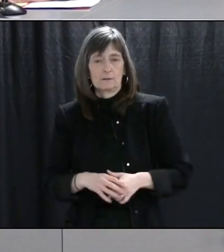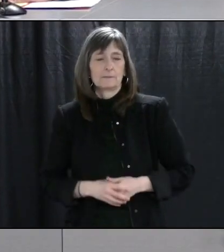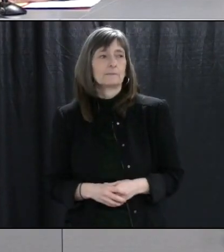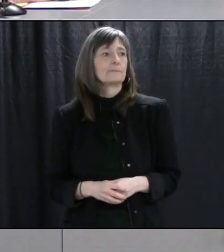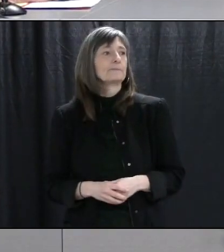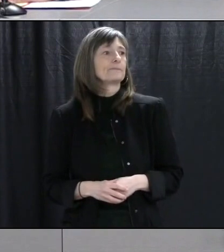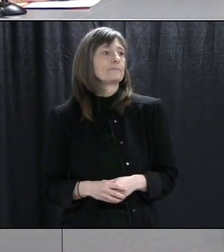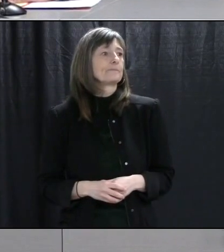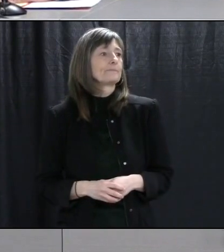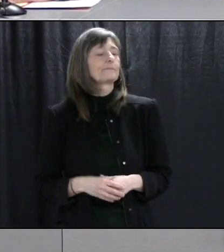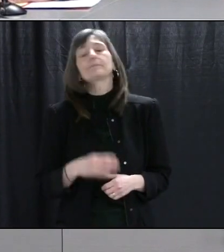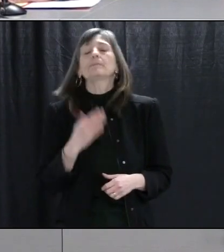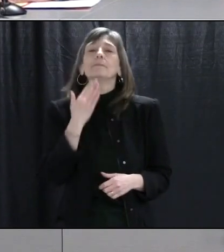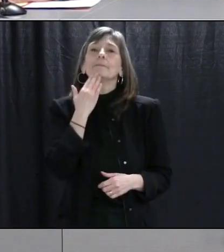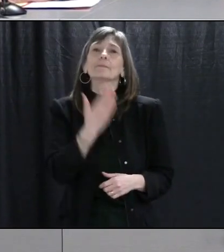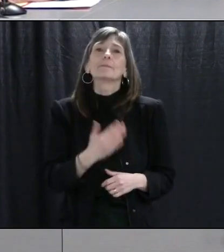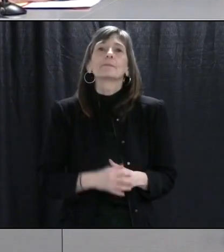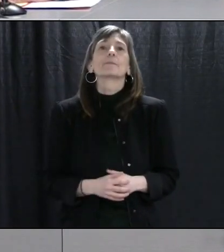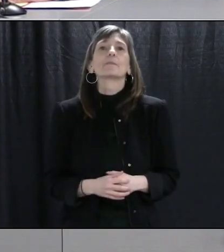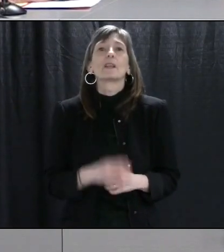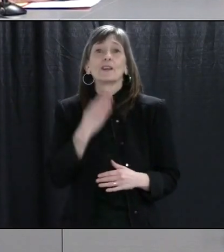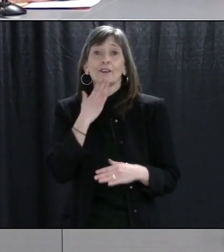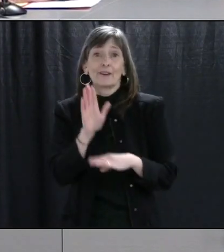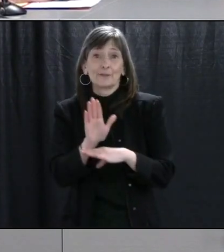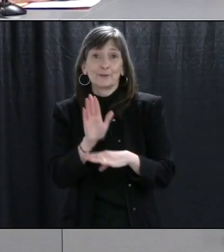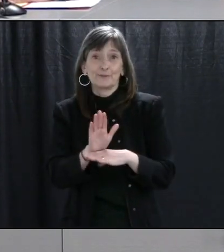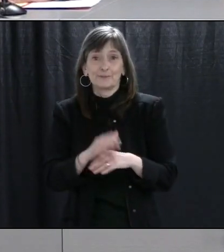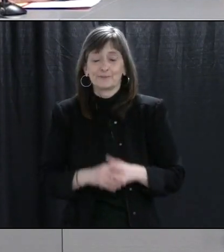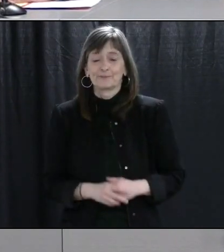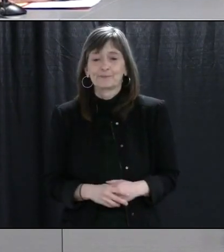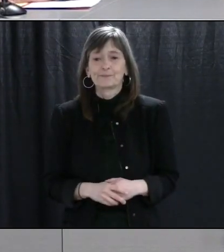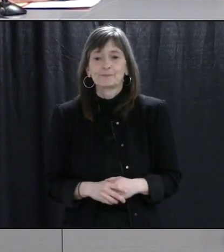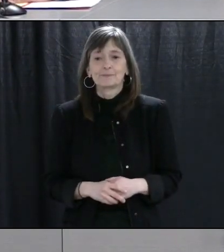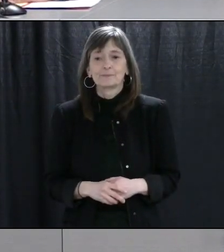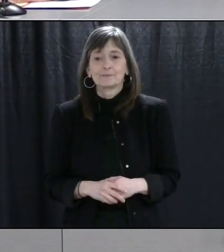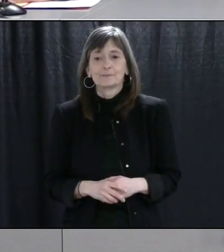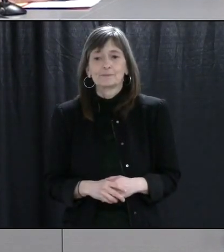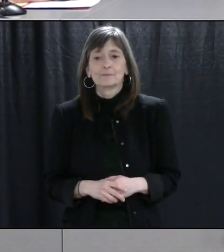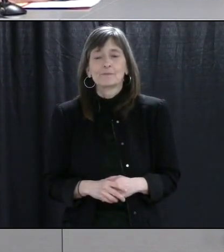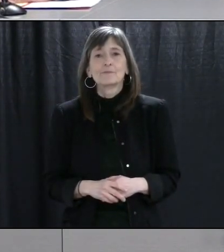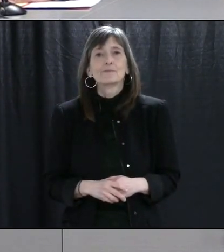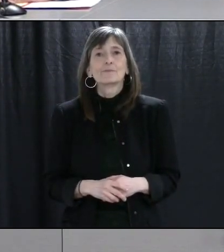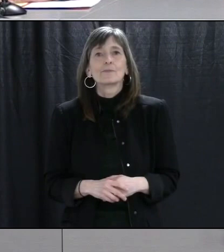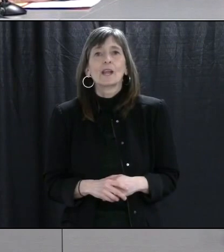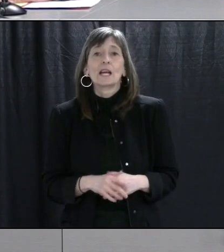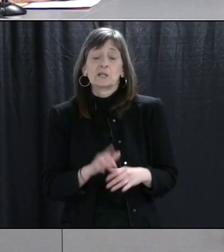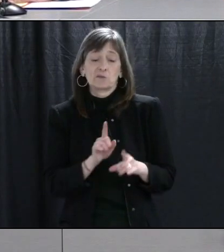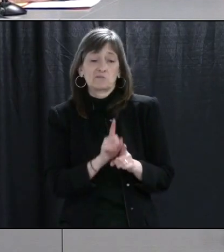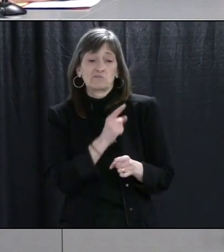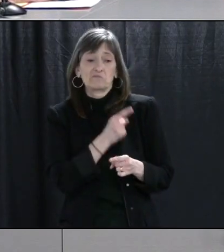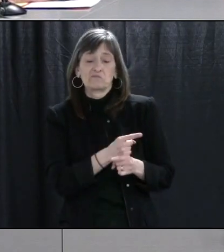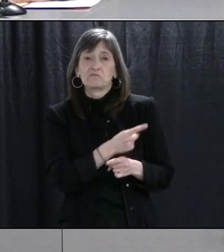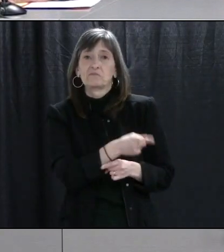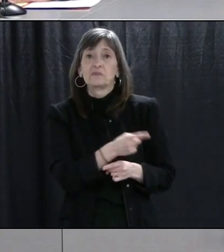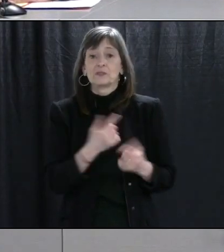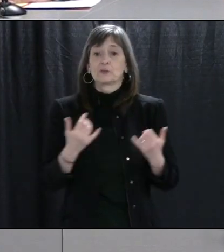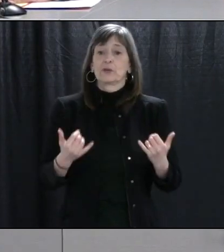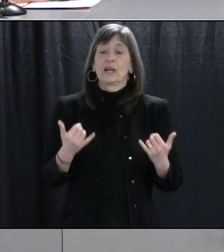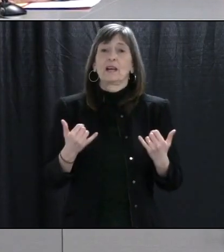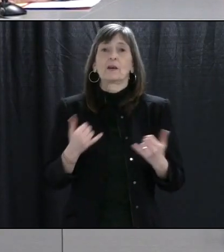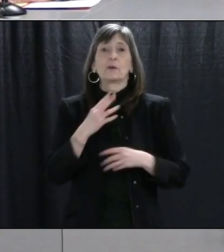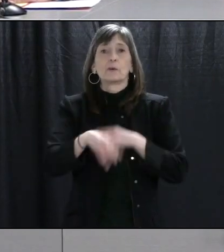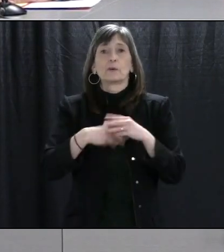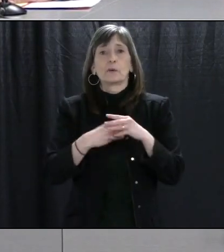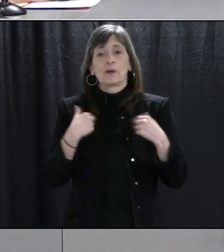Well, thank you, Dr. Fitzgerald, and good afternoon, everyone. And as the Chief Medical Officer has already said, today marks